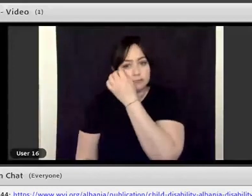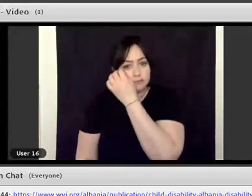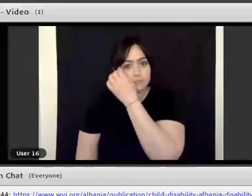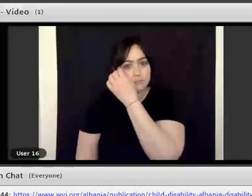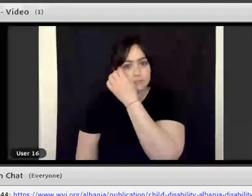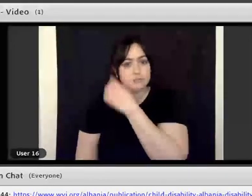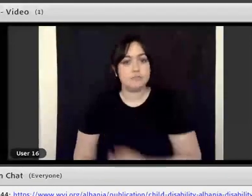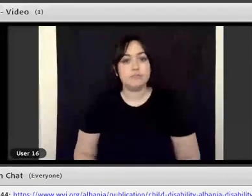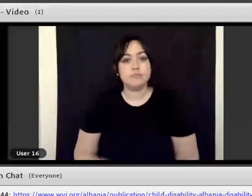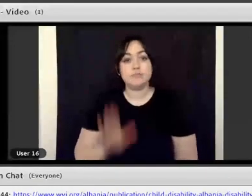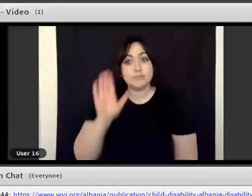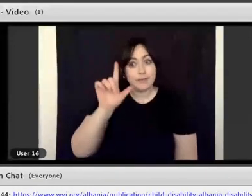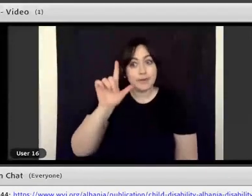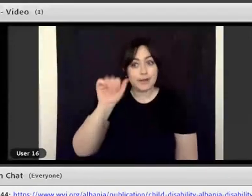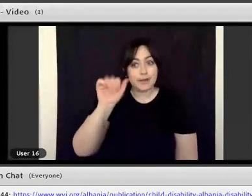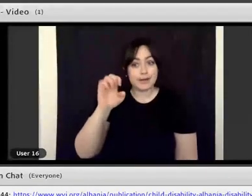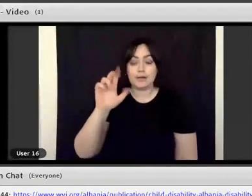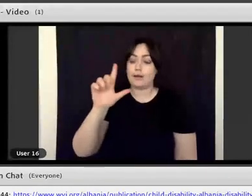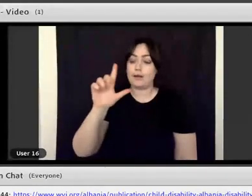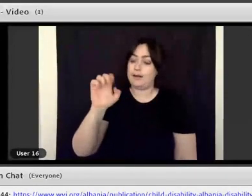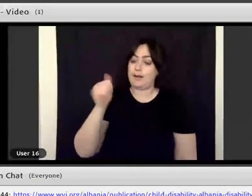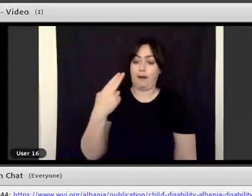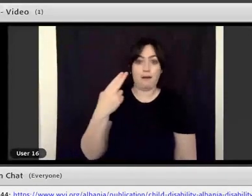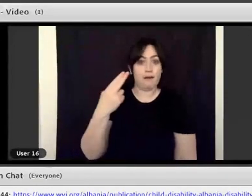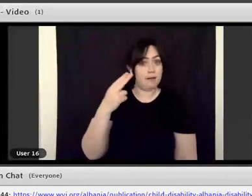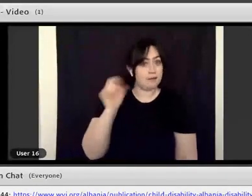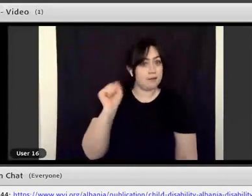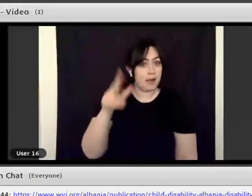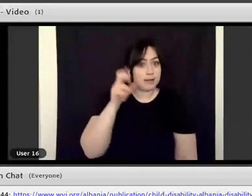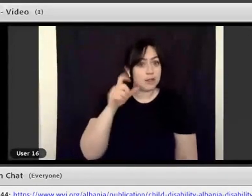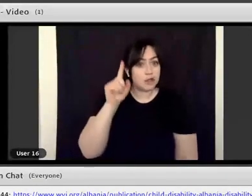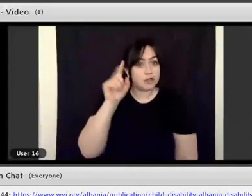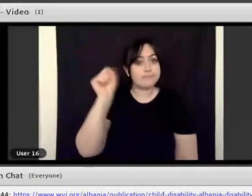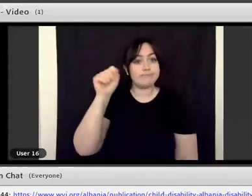Hi, this is Leah. Can you hear me? Yes, please go ahead, Leah.